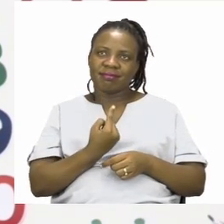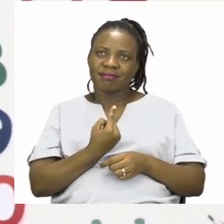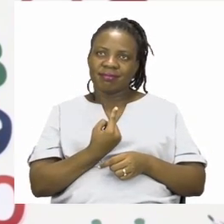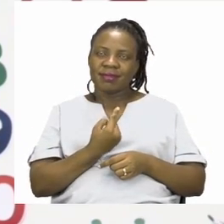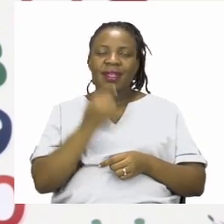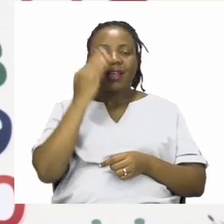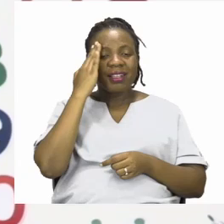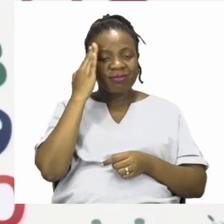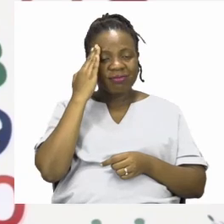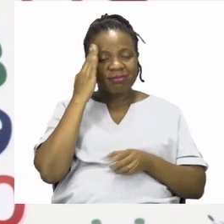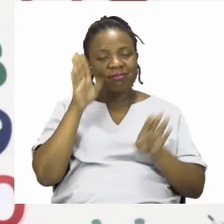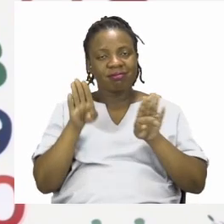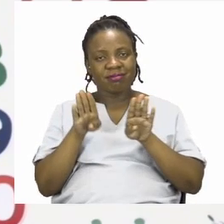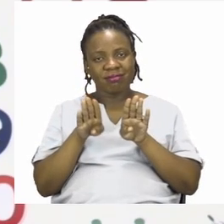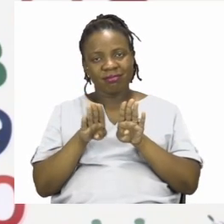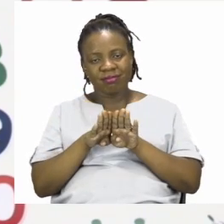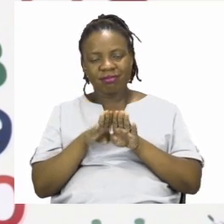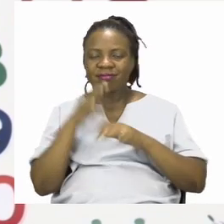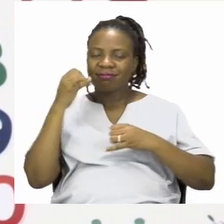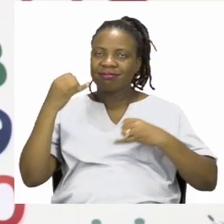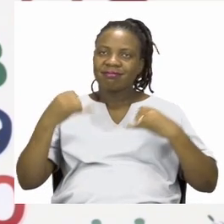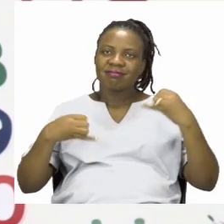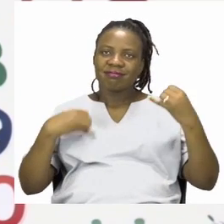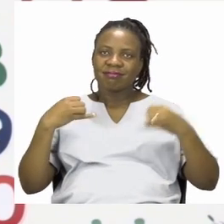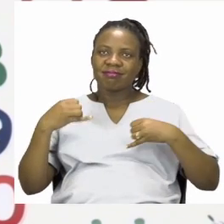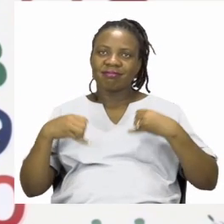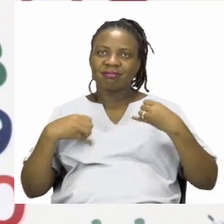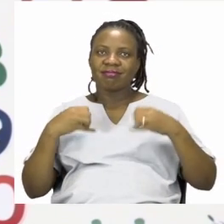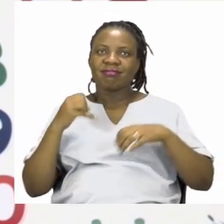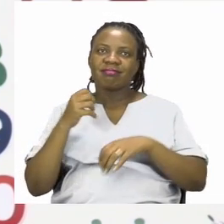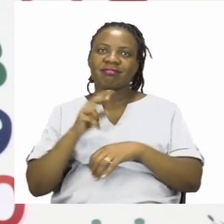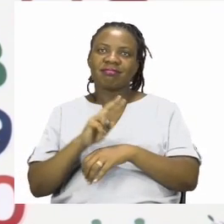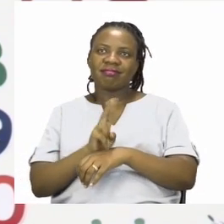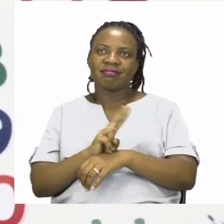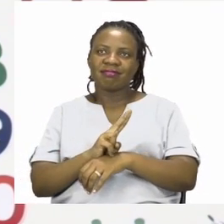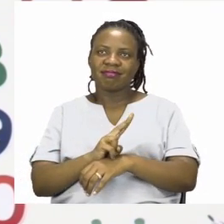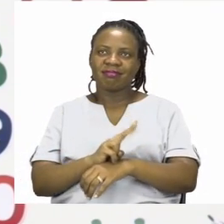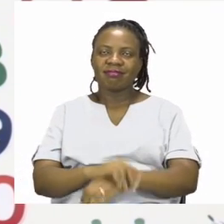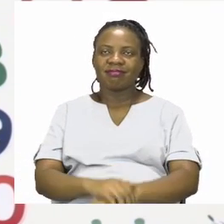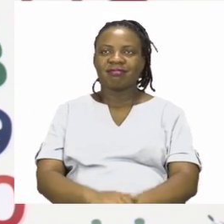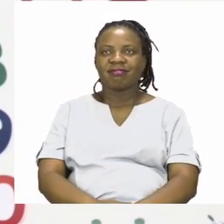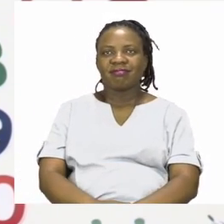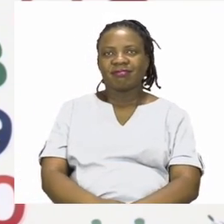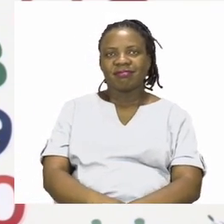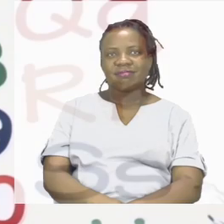this, so have fun, and we will see you shortly after the break.